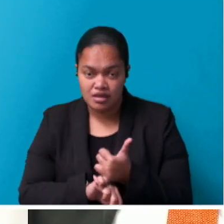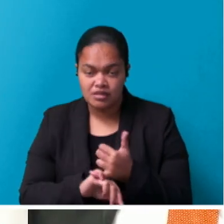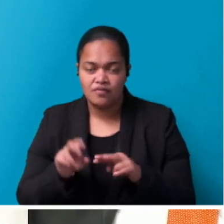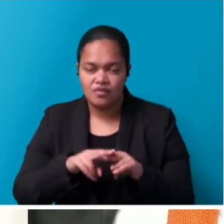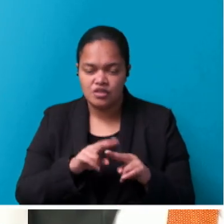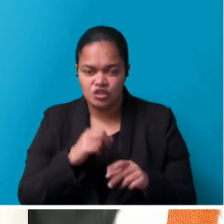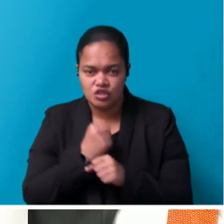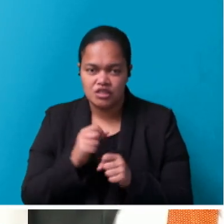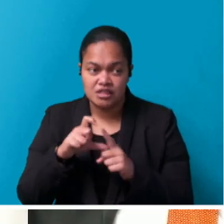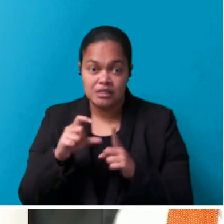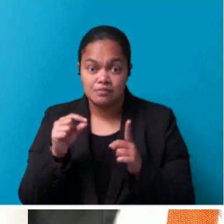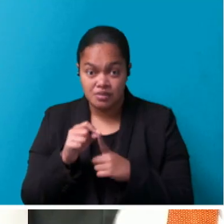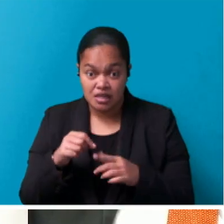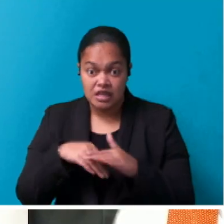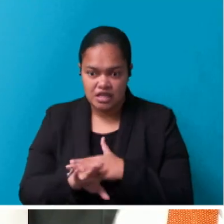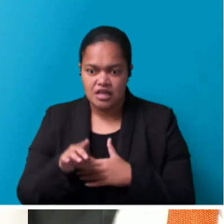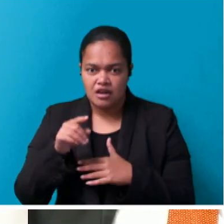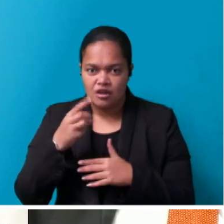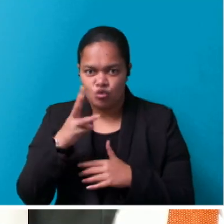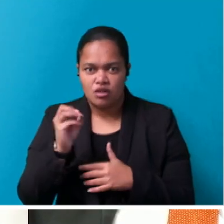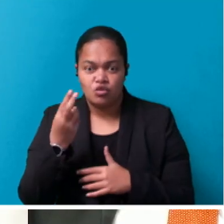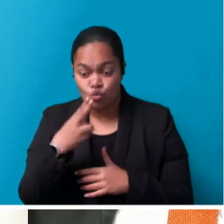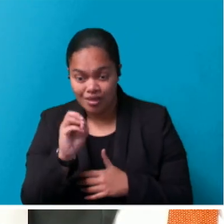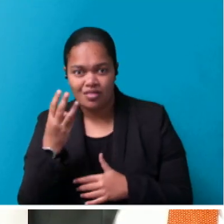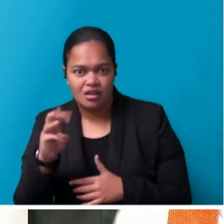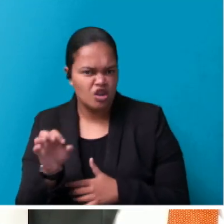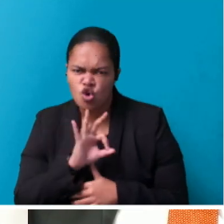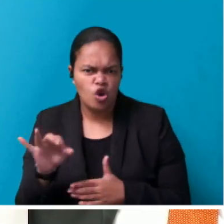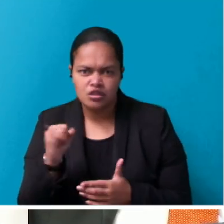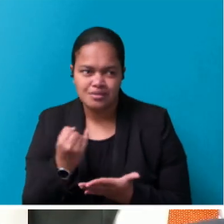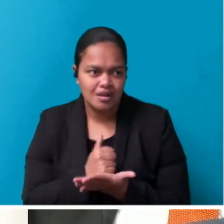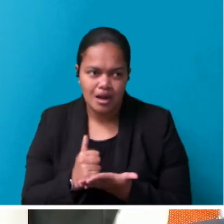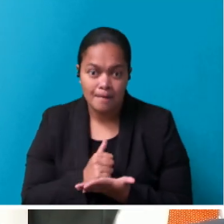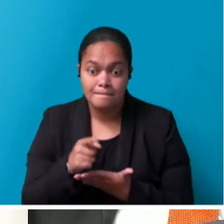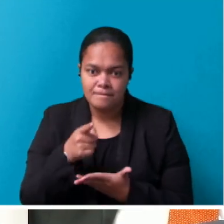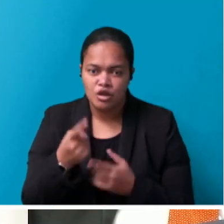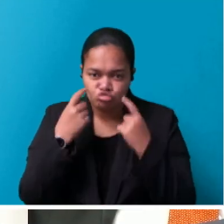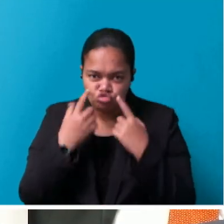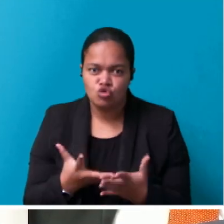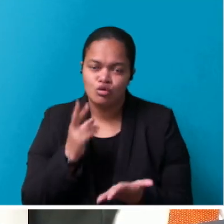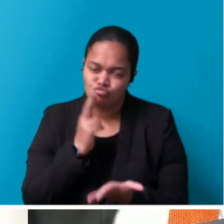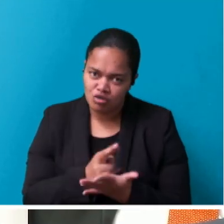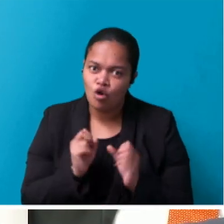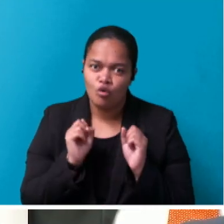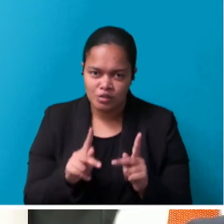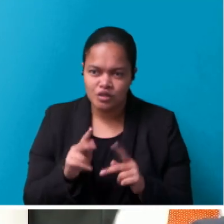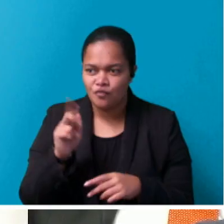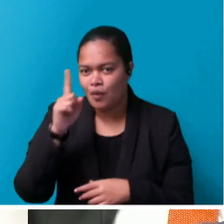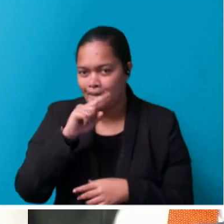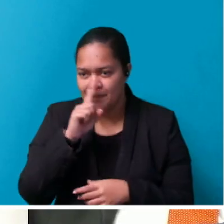2030. These are not just numbers, Honorable Speaker. They represent real opportunities for our